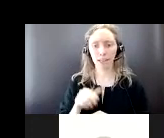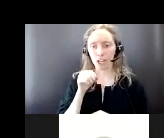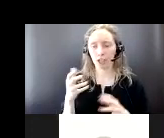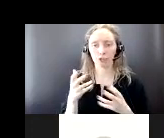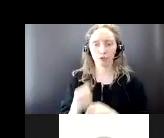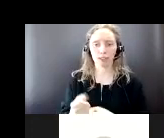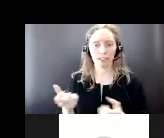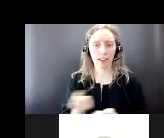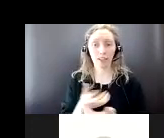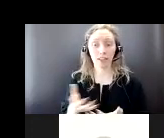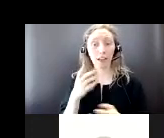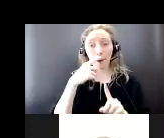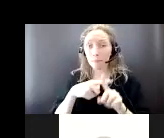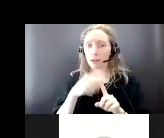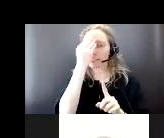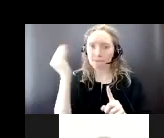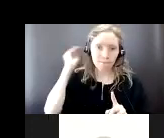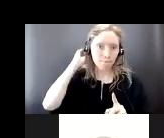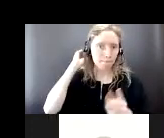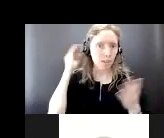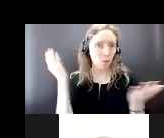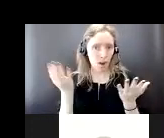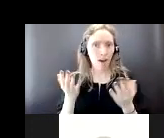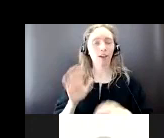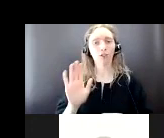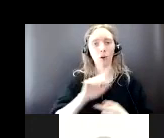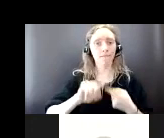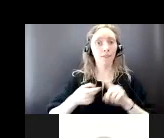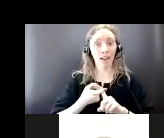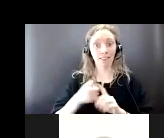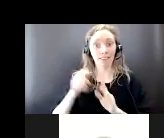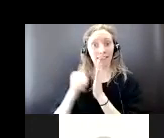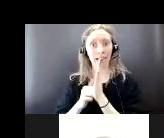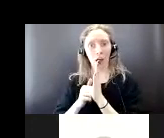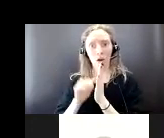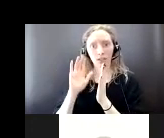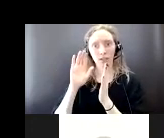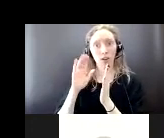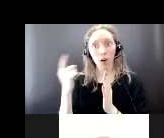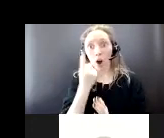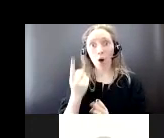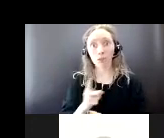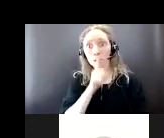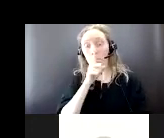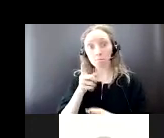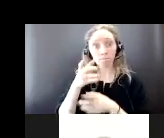your friend's account could be compromised, and if you see anything out of the ordinary, always be vigilant.